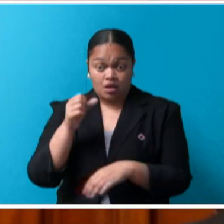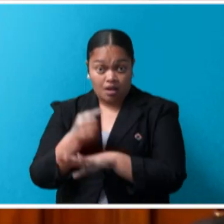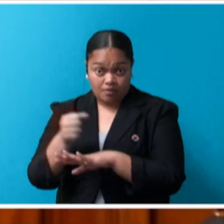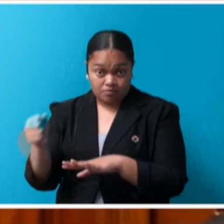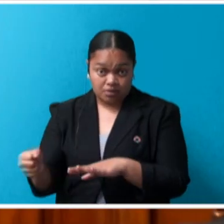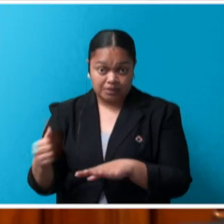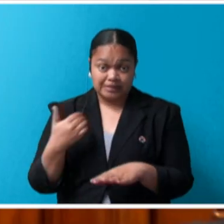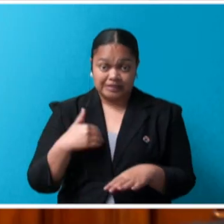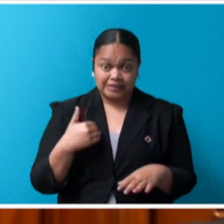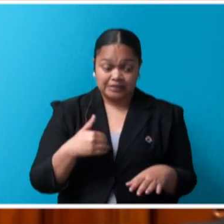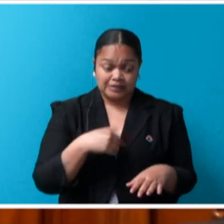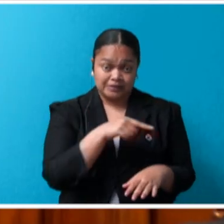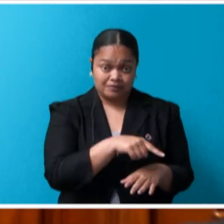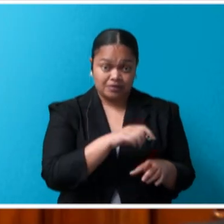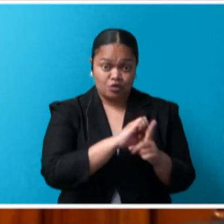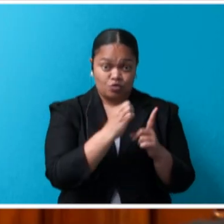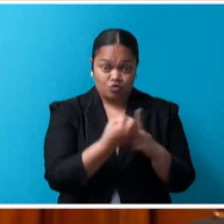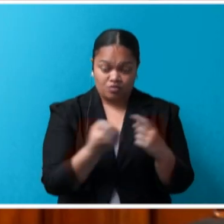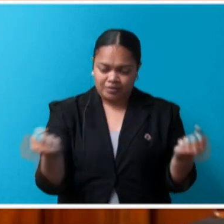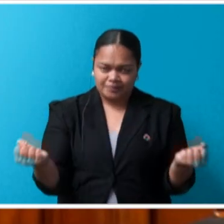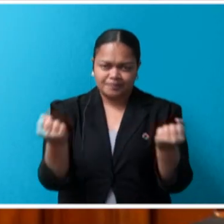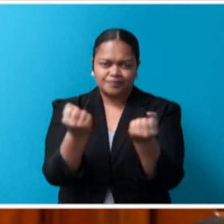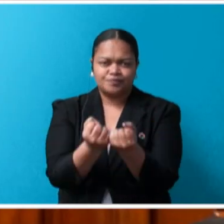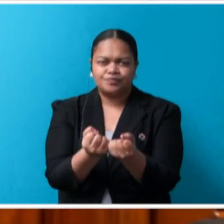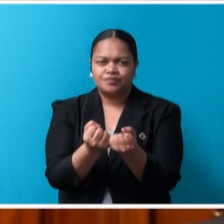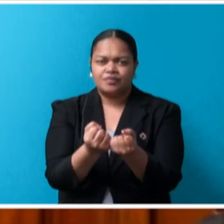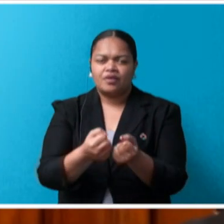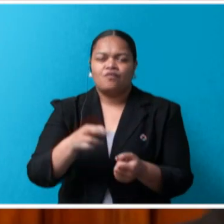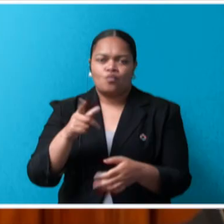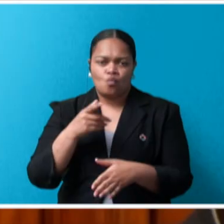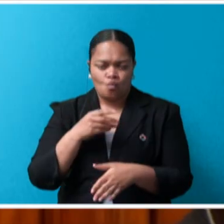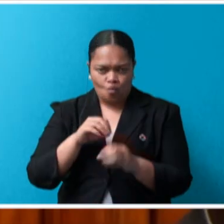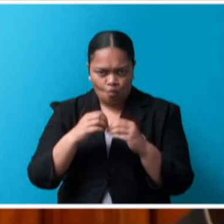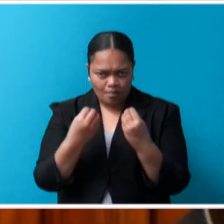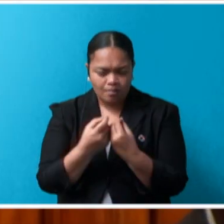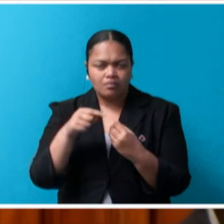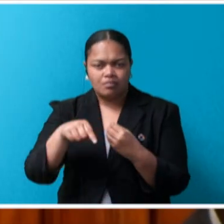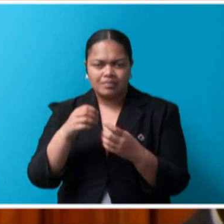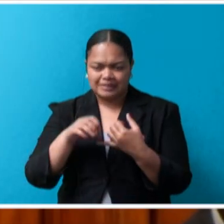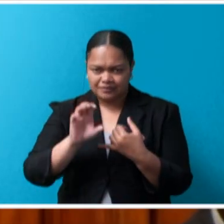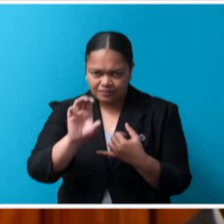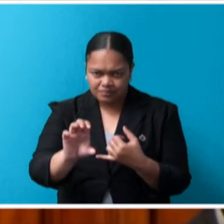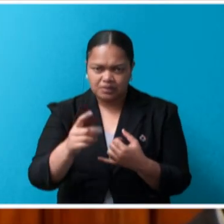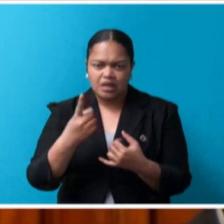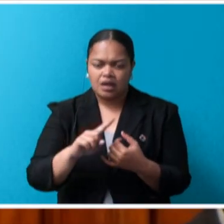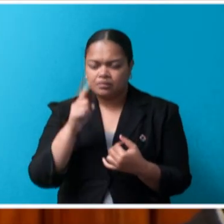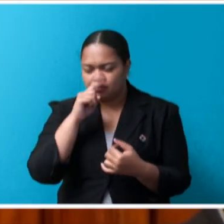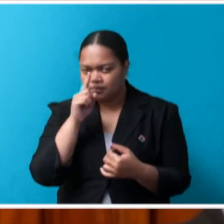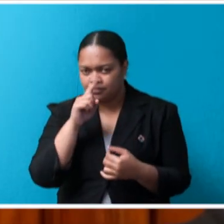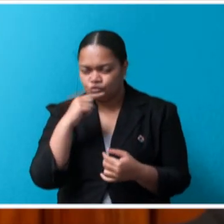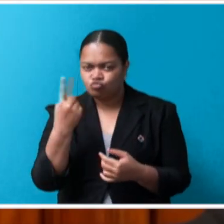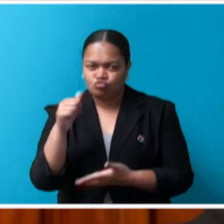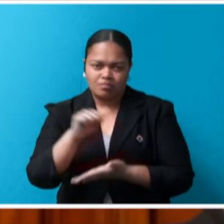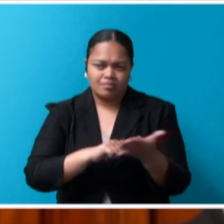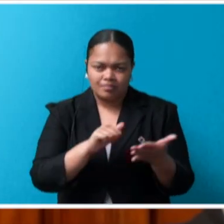lived economic realities of our traders, our cooperators, our investors, and our consumers. Mr.